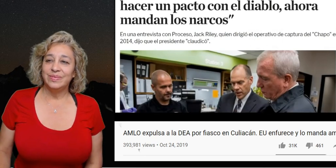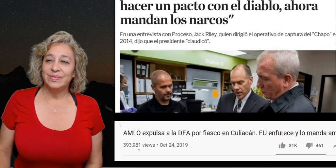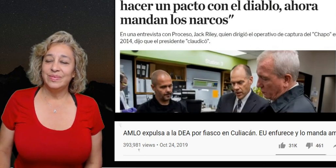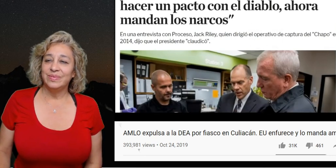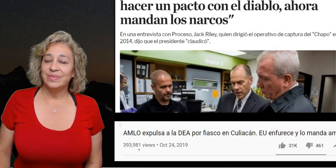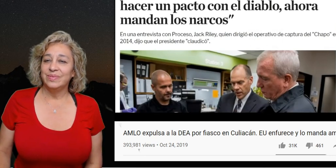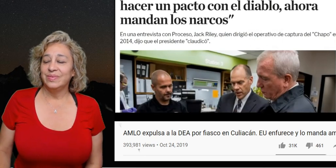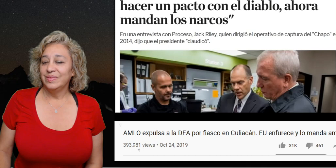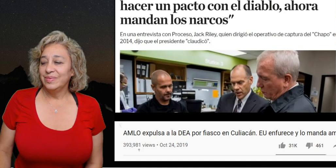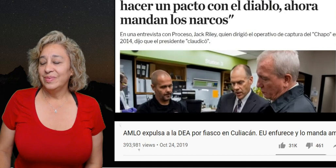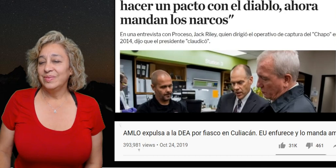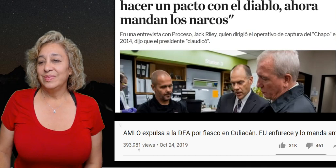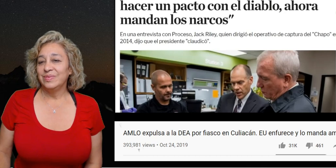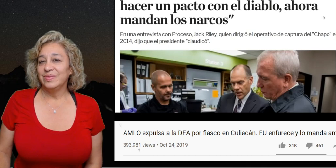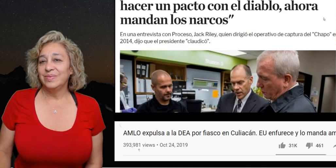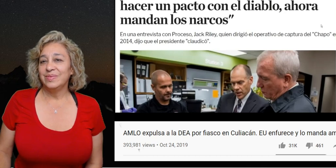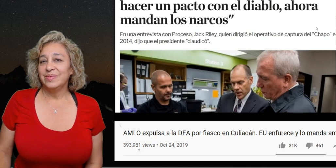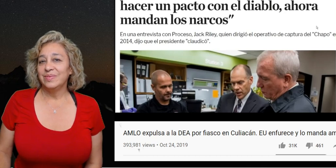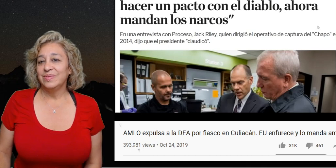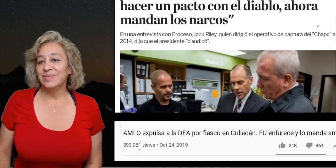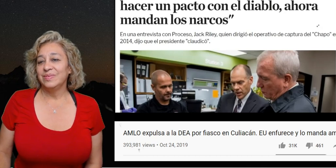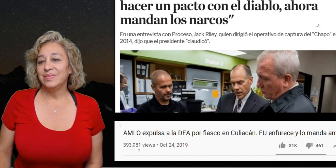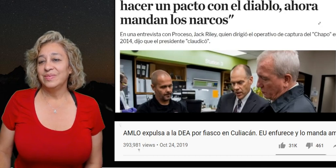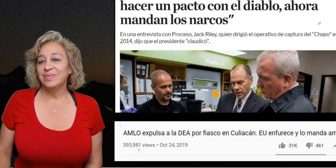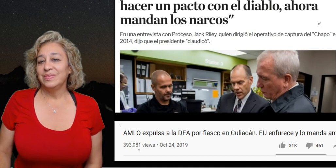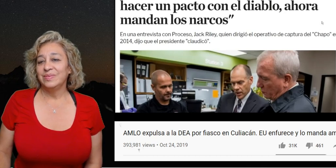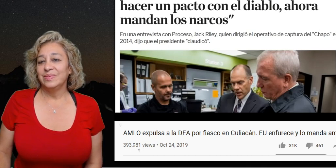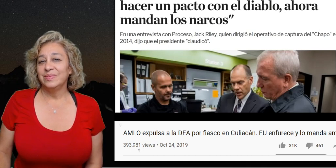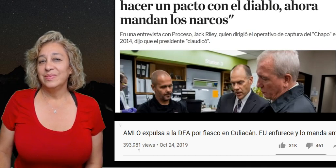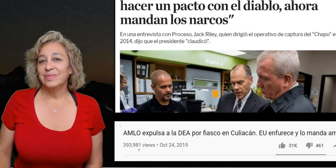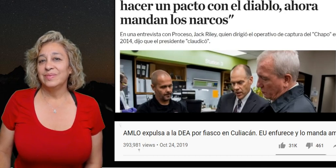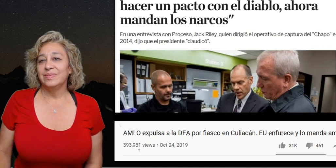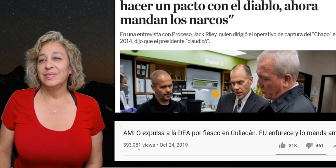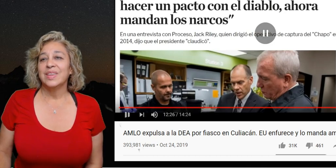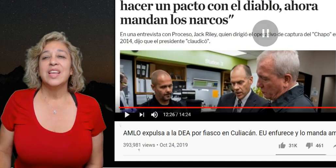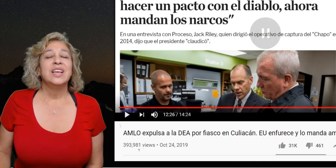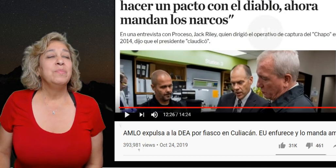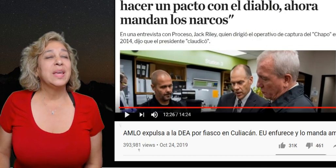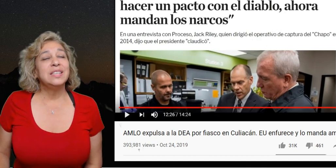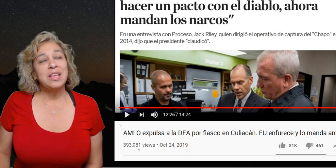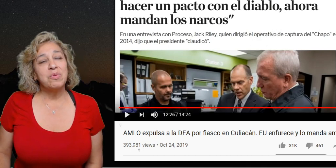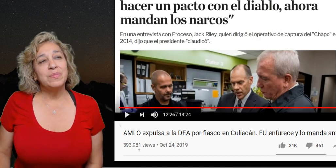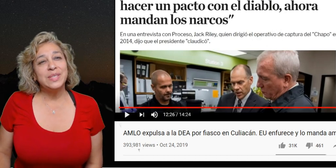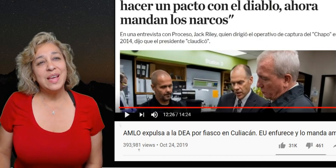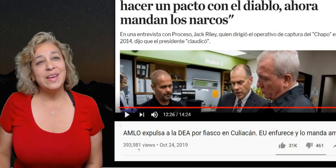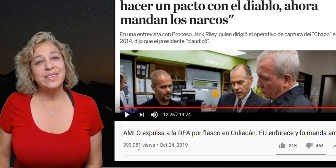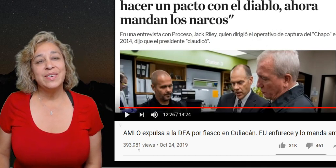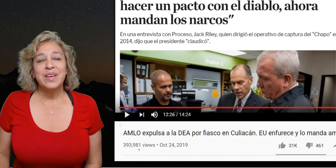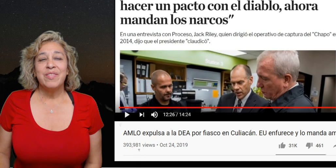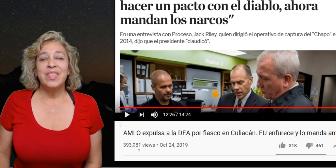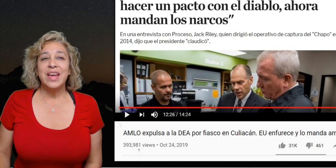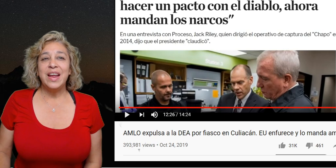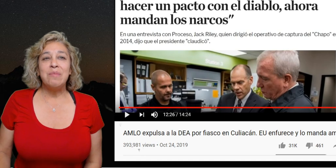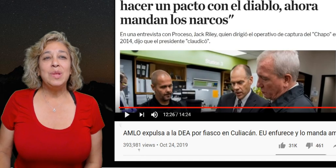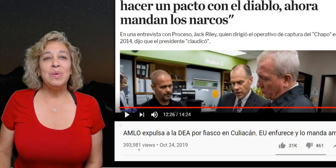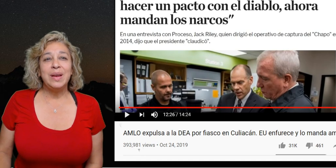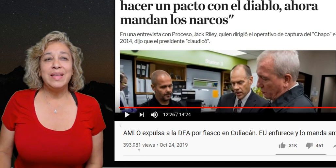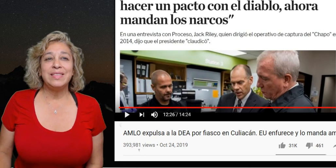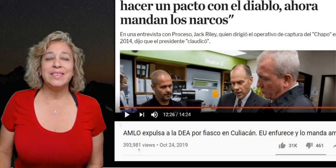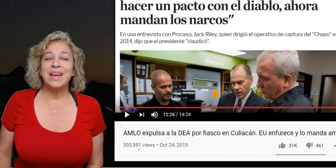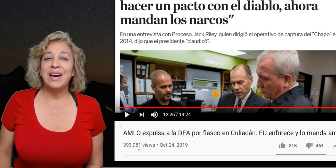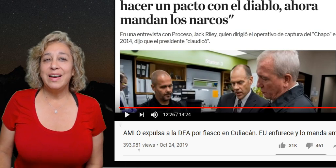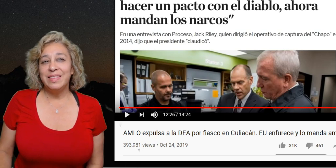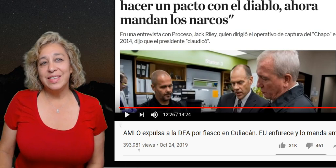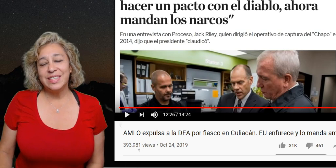pacto con el diablo. Ahora mandan los narcos ante el hecho de que, bueno, por el... ¿no? Because they were upset that AMLO